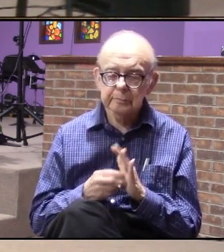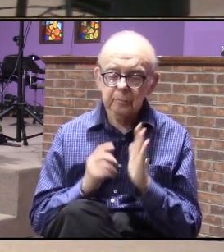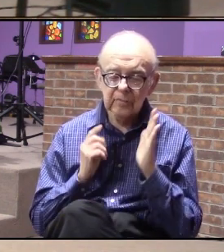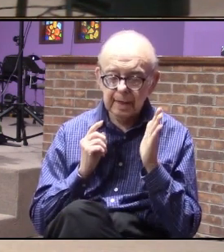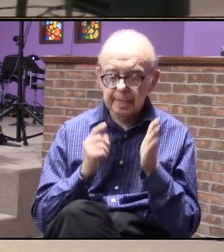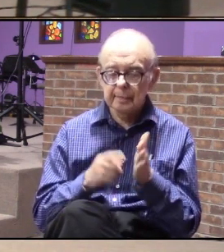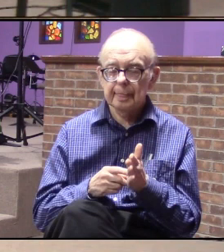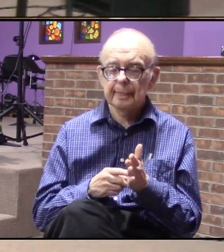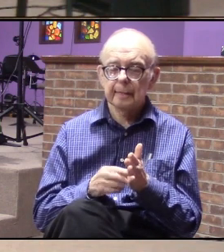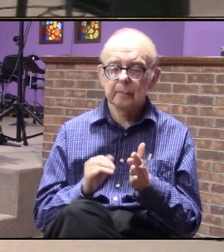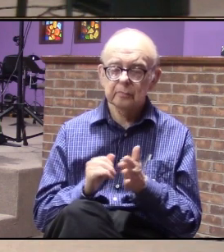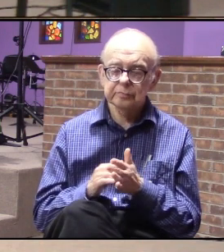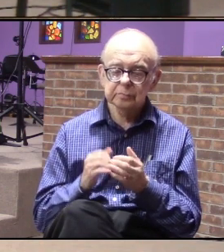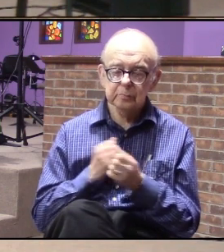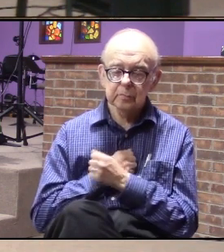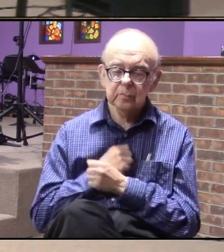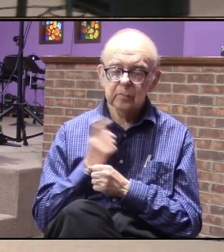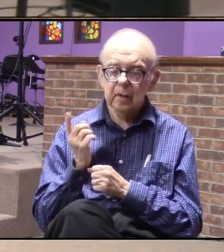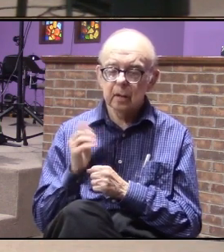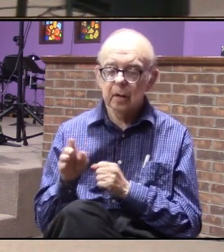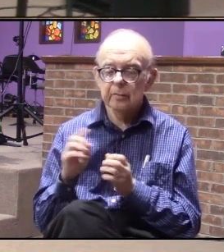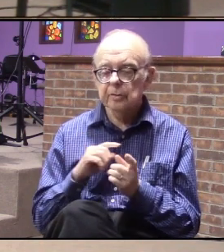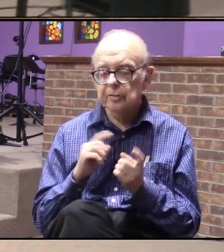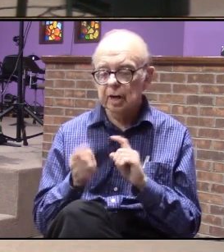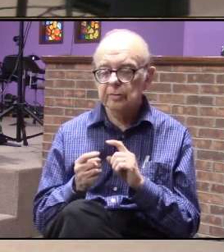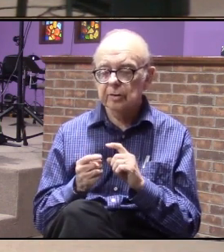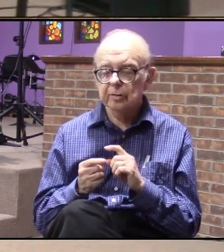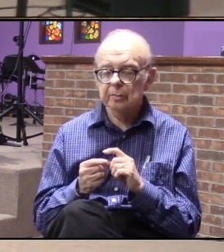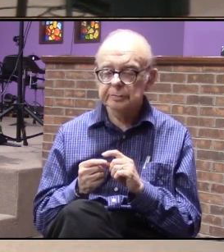Showing that love never changes.